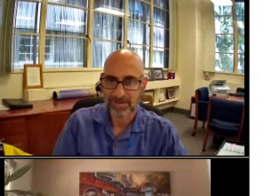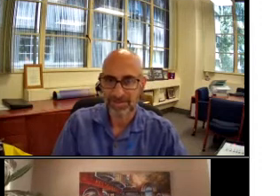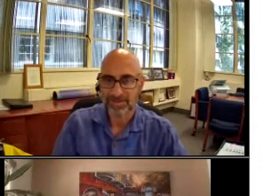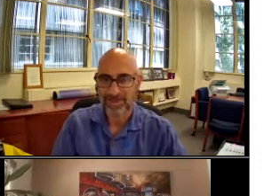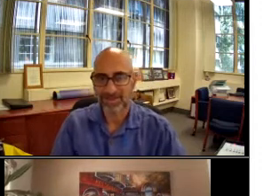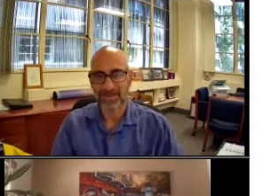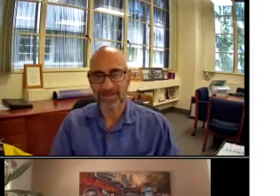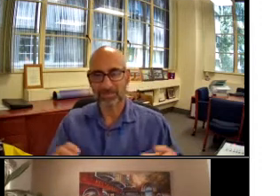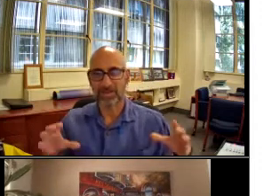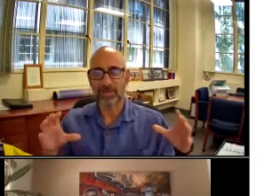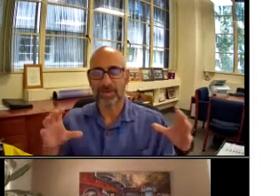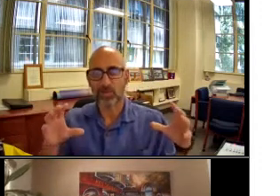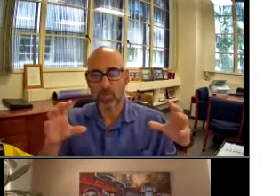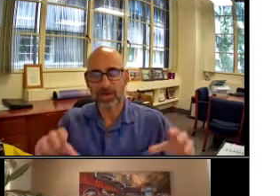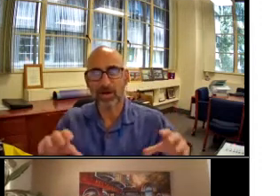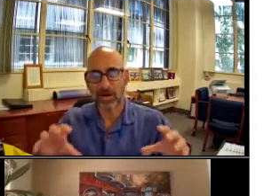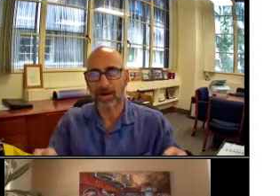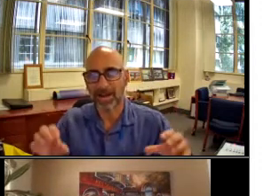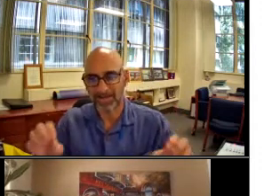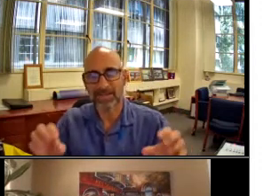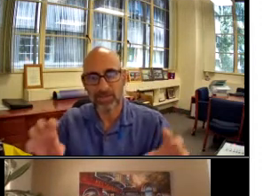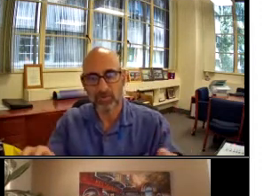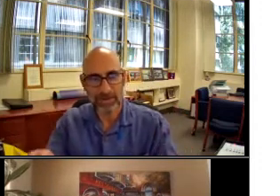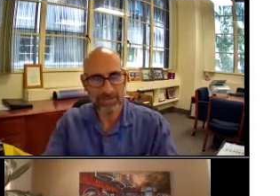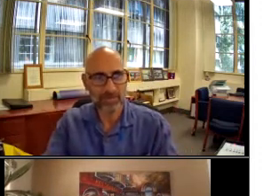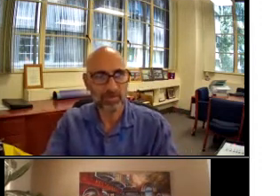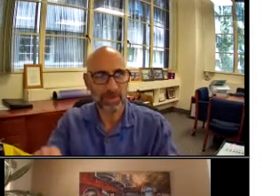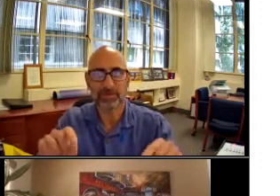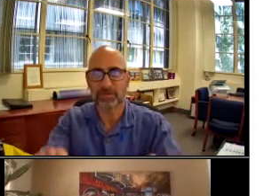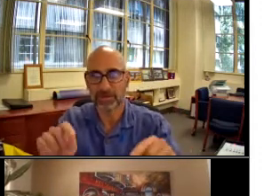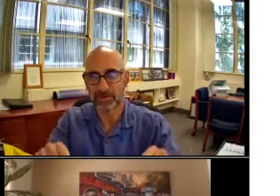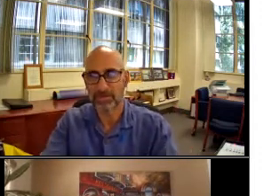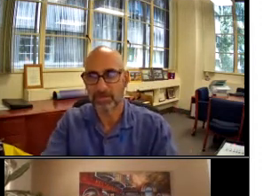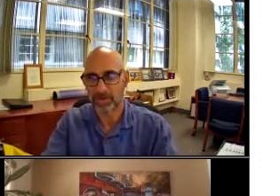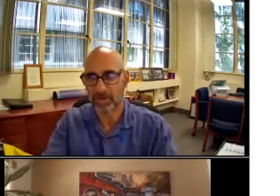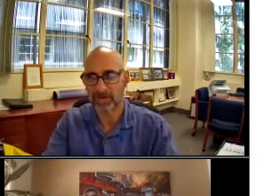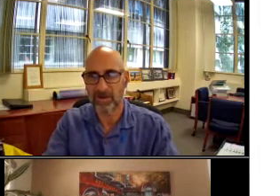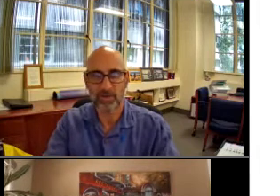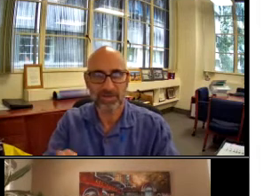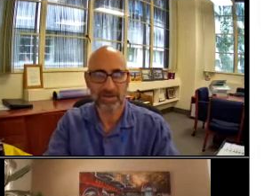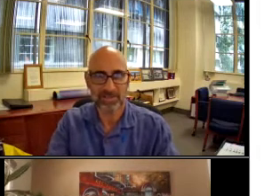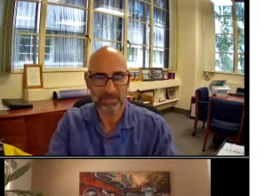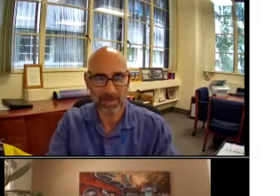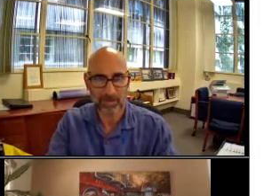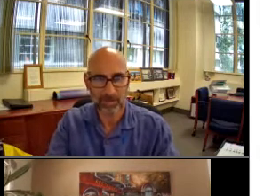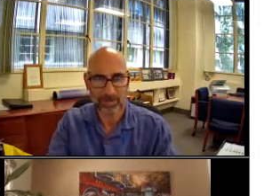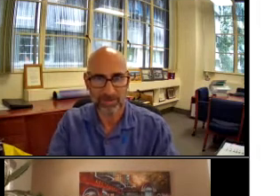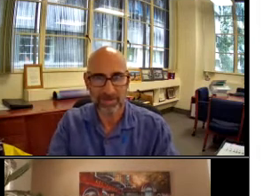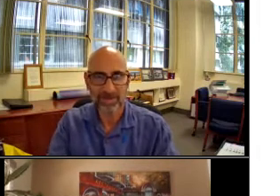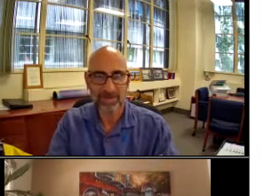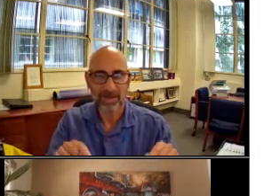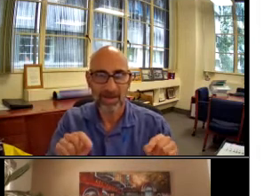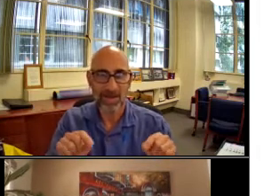to take the time to say, okay, we are asking you roundtable members for your input on what's on